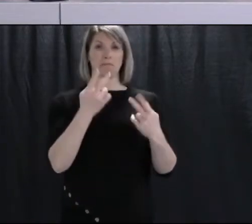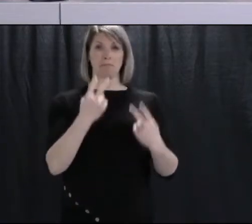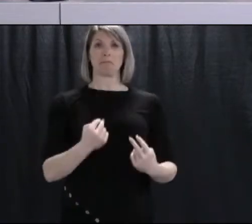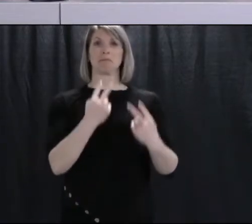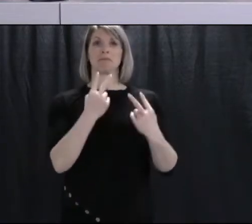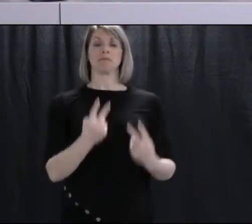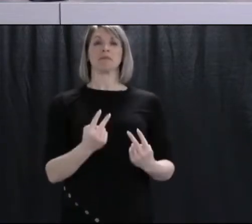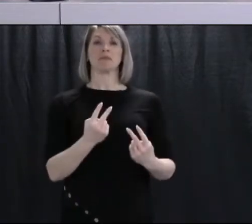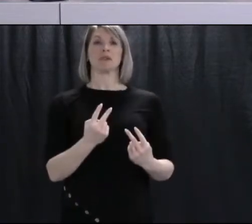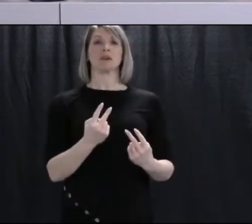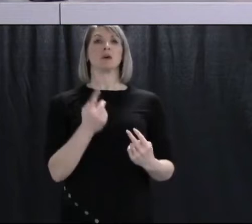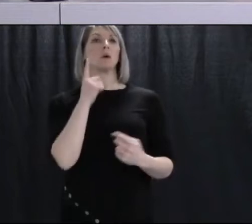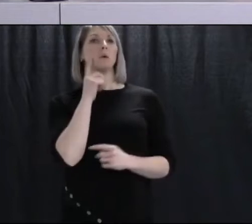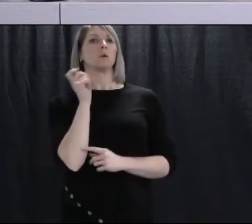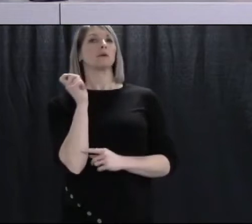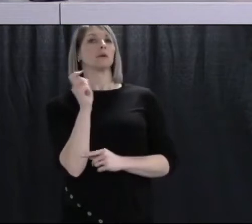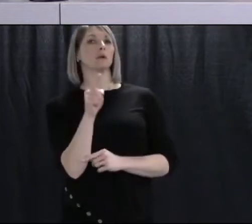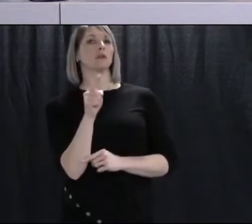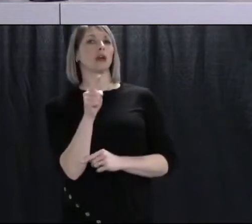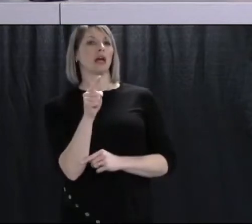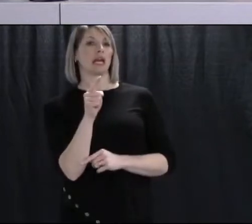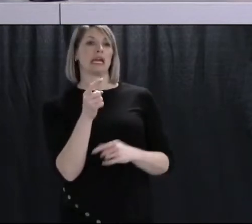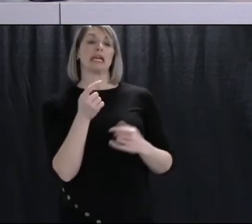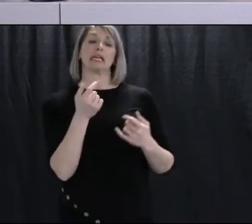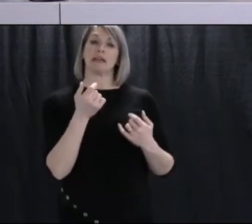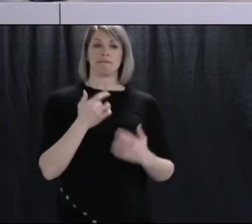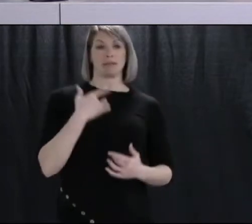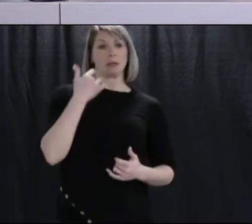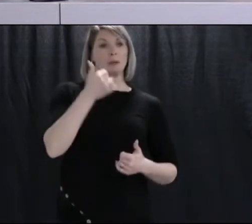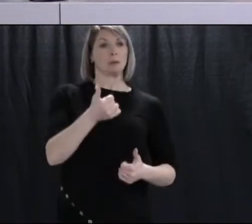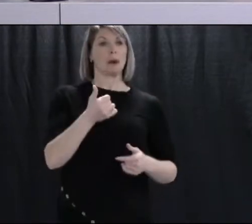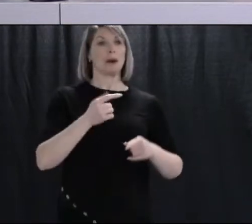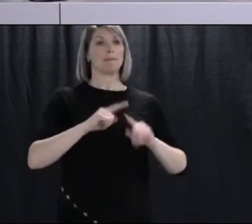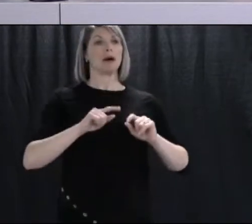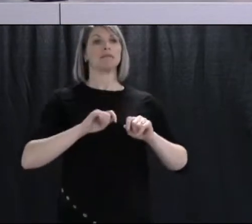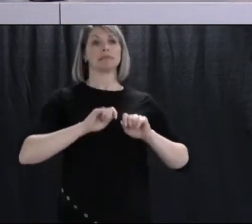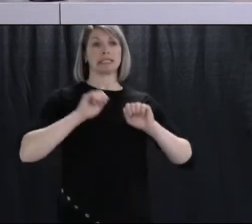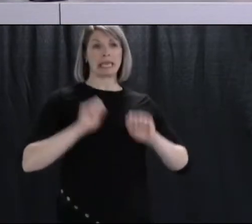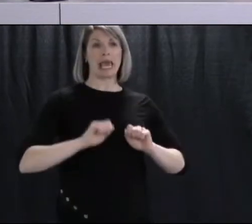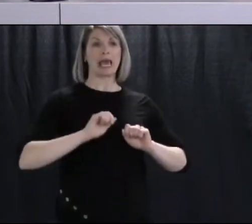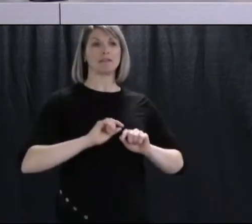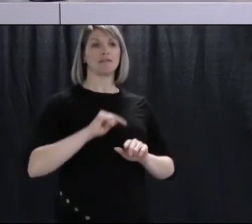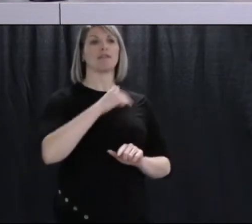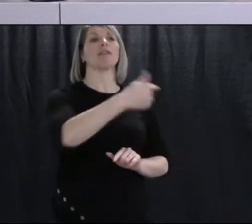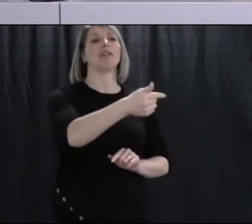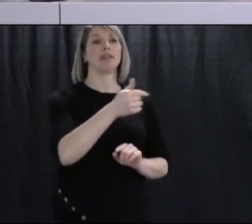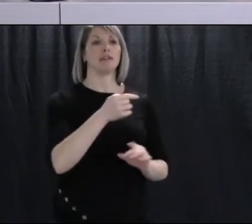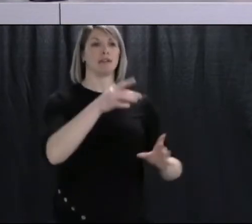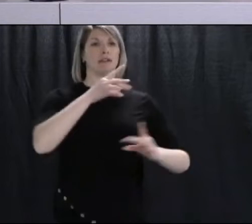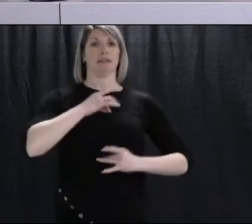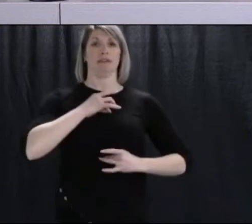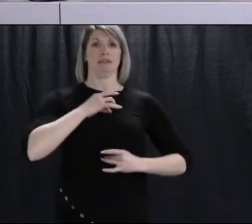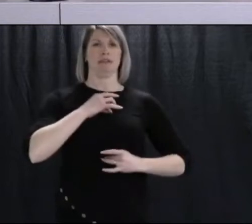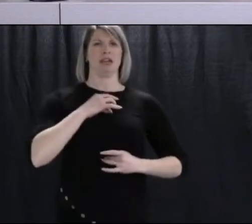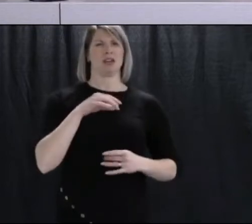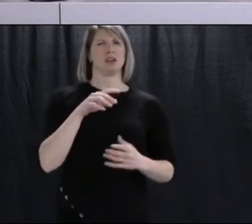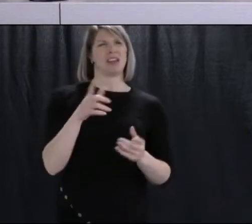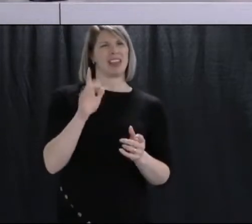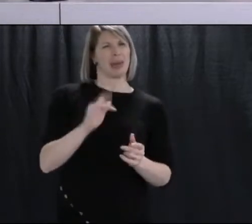that the big problem the world is facing is that the transmission does occur before there are symptoms. And I'm just wondering if you can clarify, because I think there's a bit of confusion out